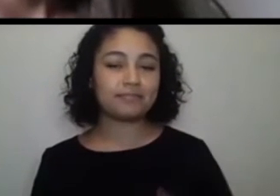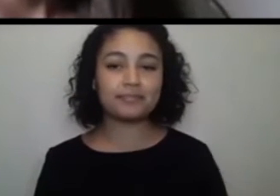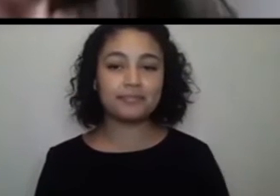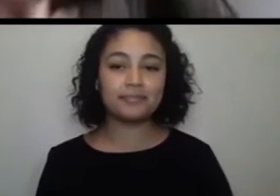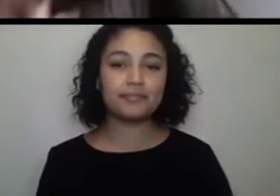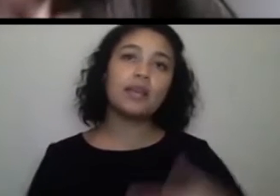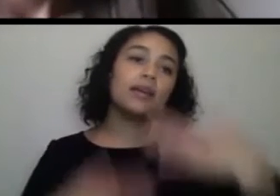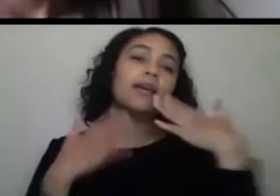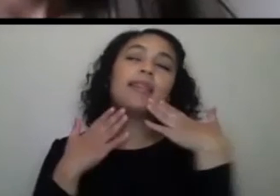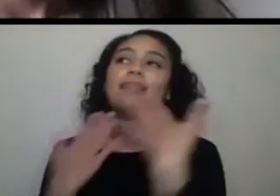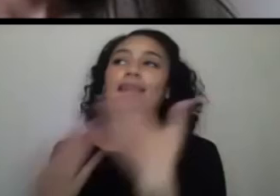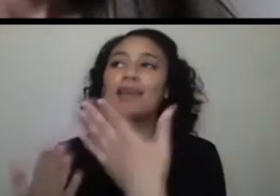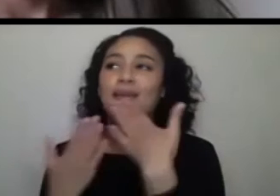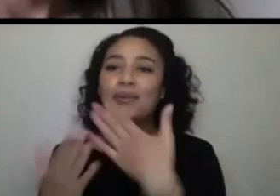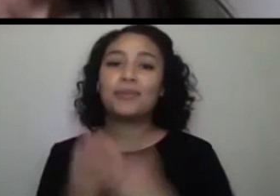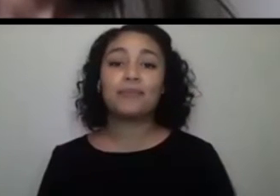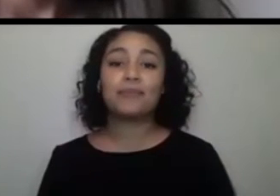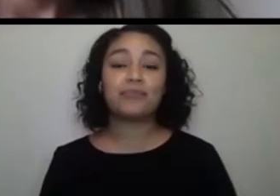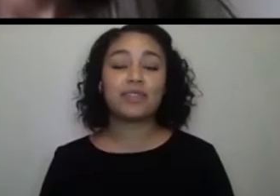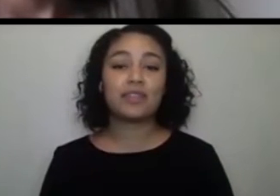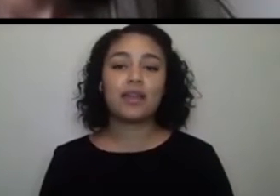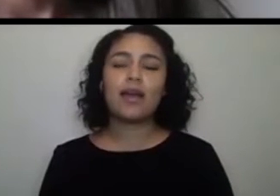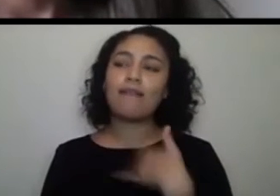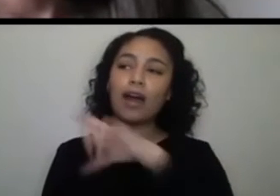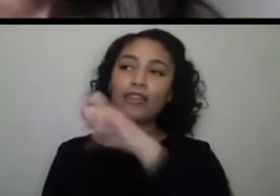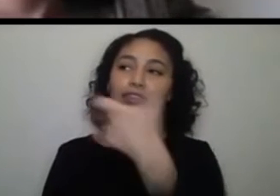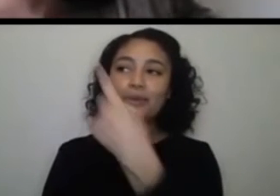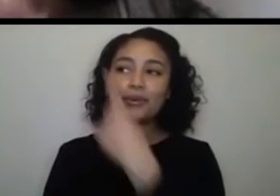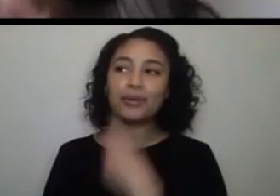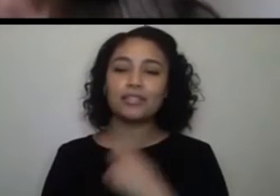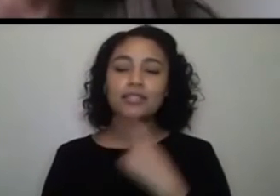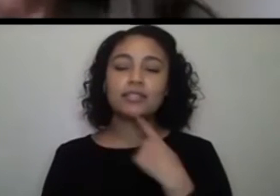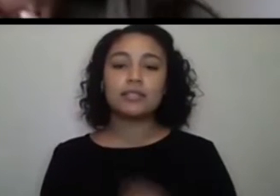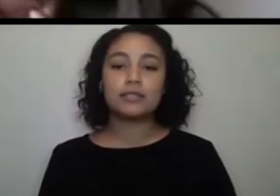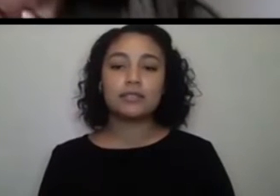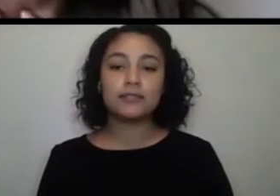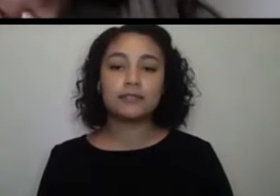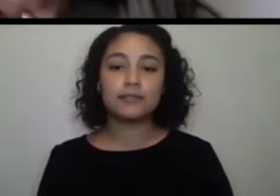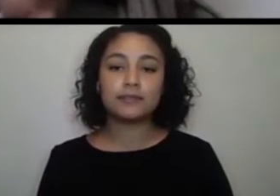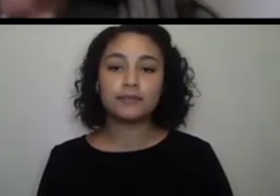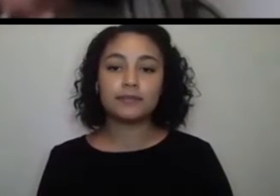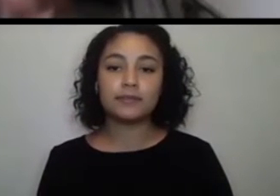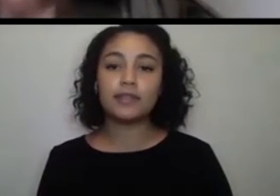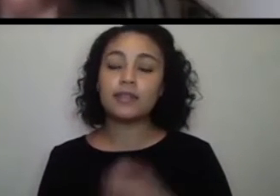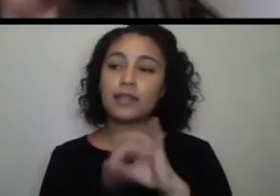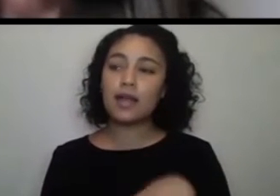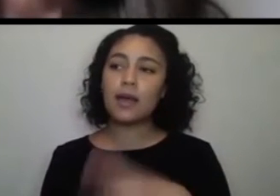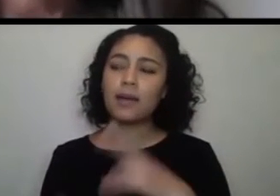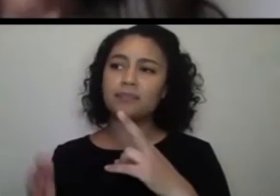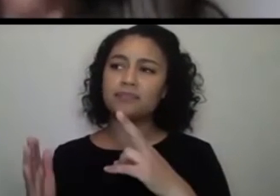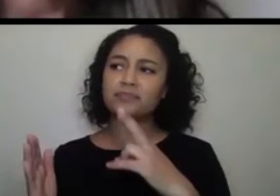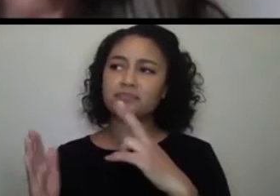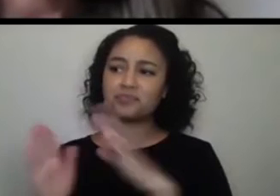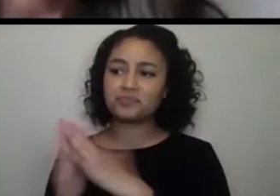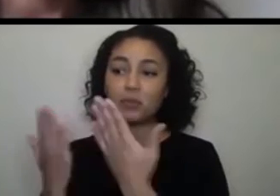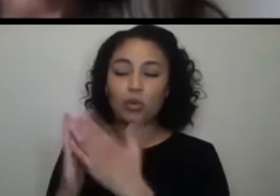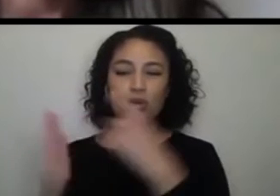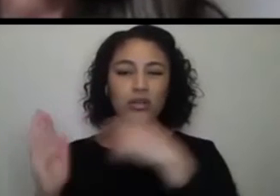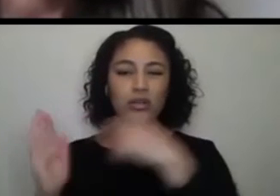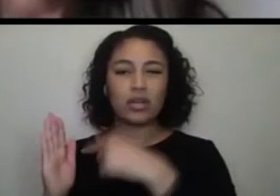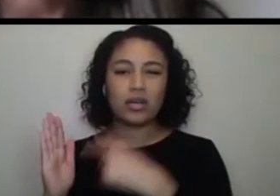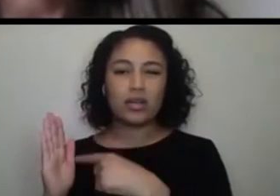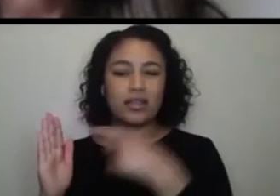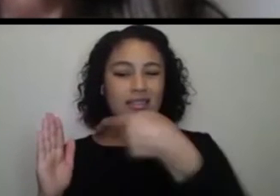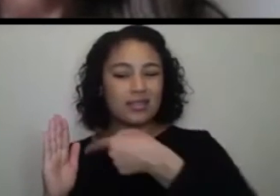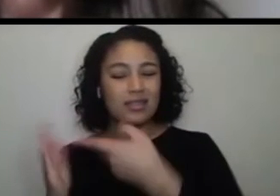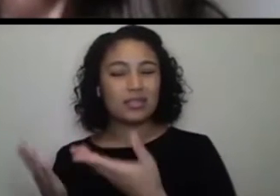thank you. Also another question kind of related to I Face the Wind, this book. What age range would you recommend for